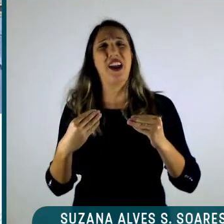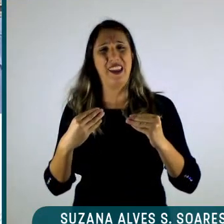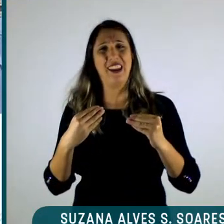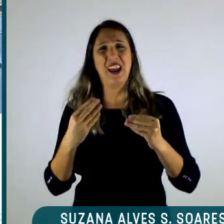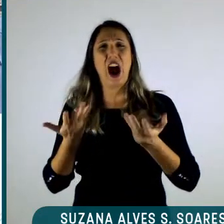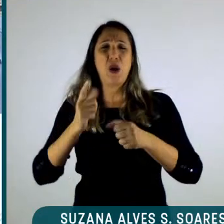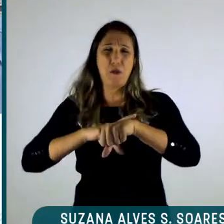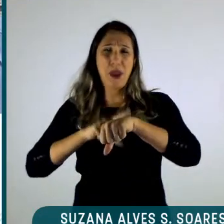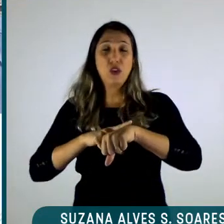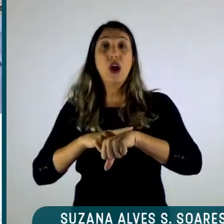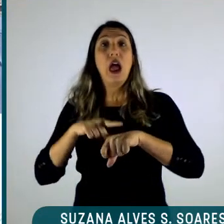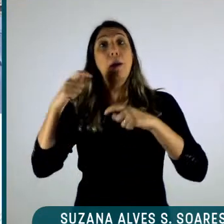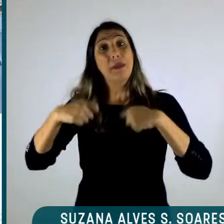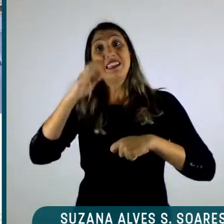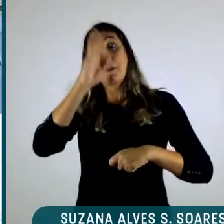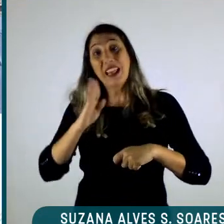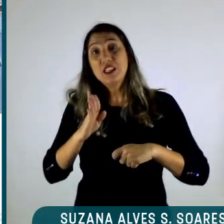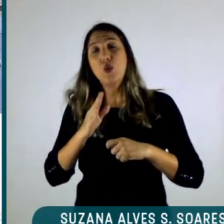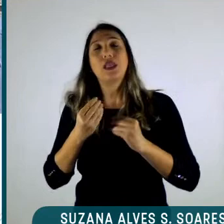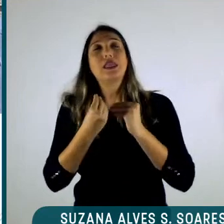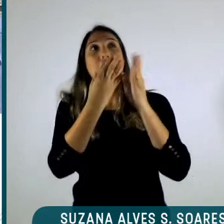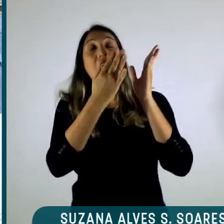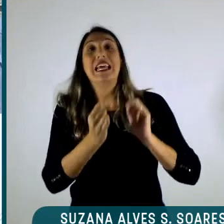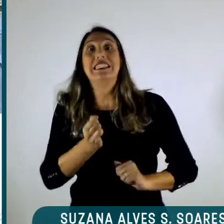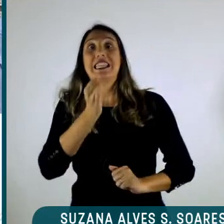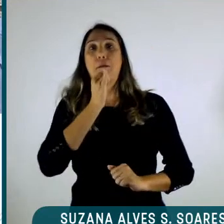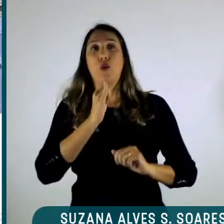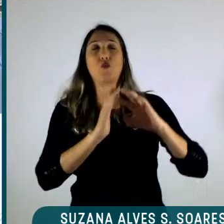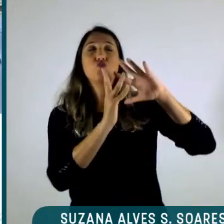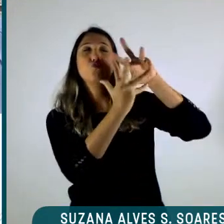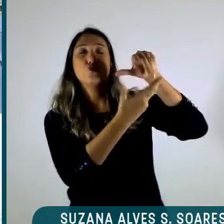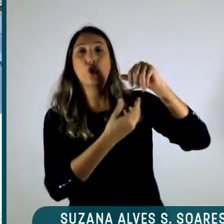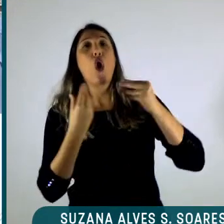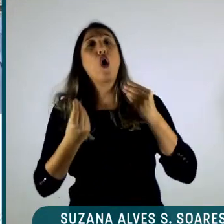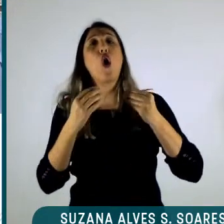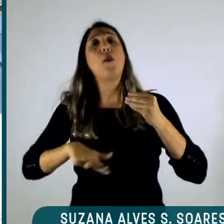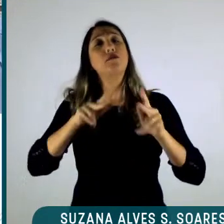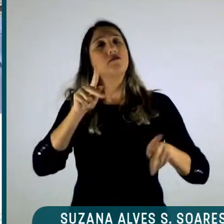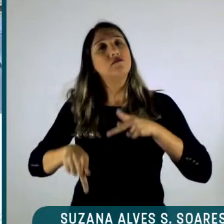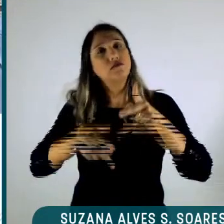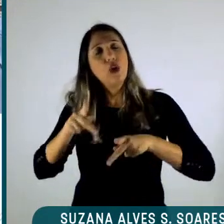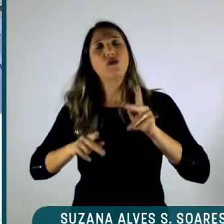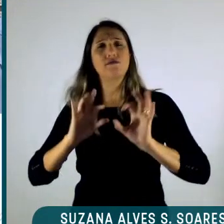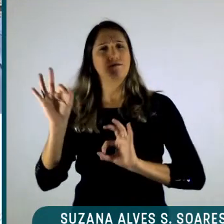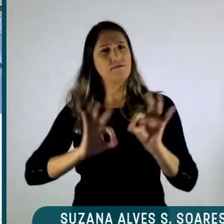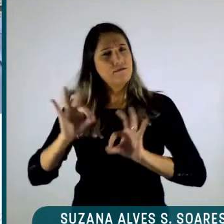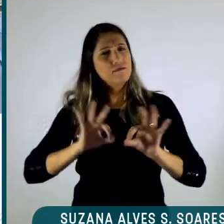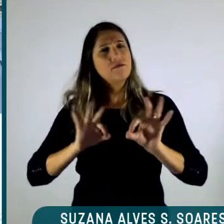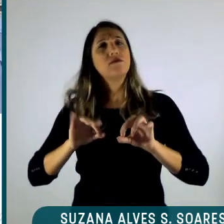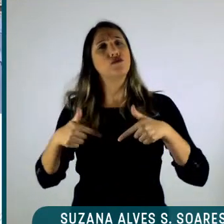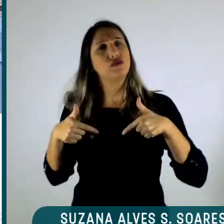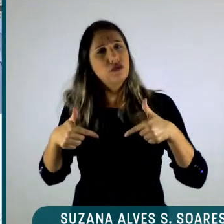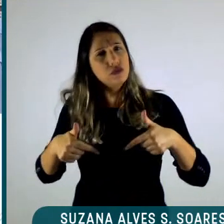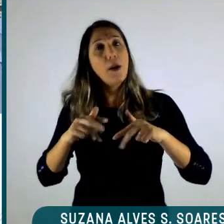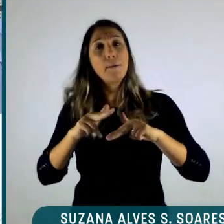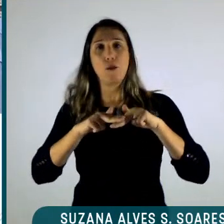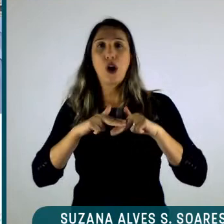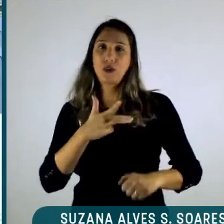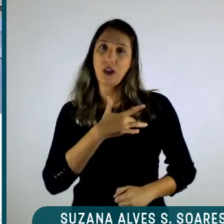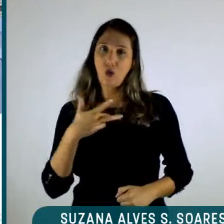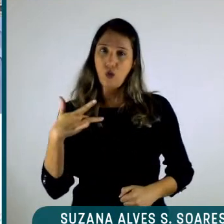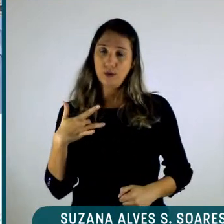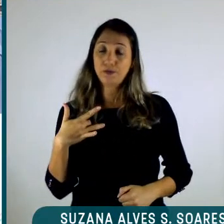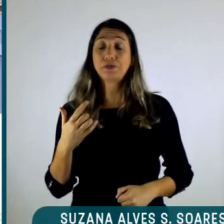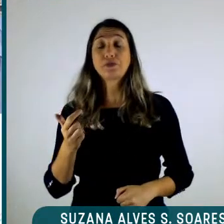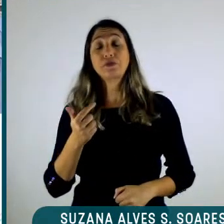we don't have that many deaths from the pandemic, and to show the world how our population mobilizes itself,